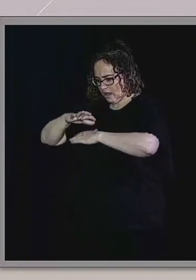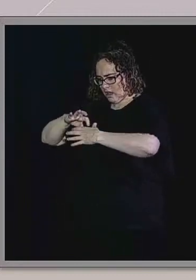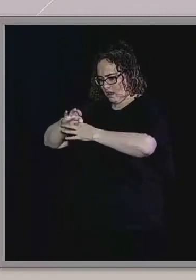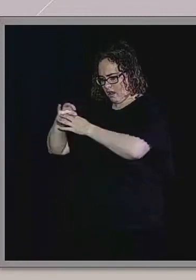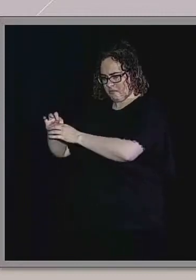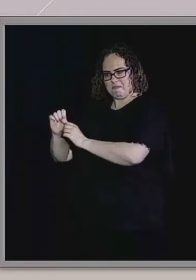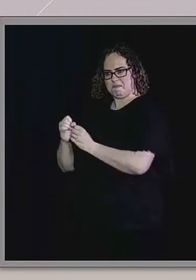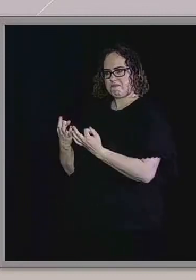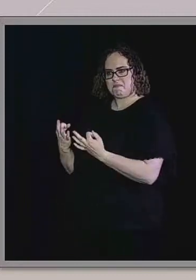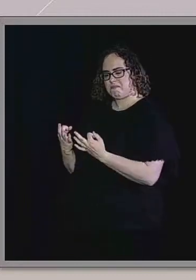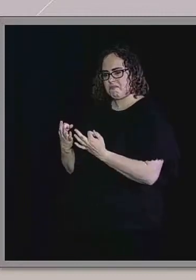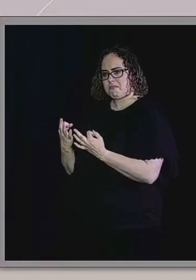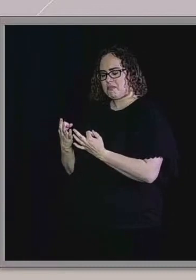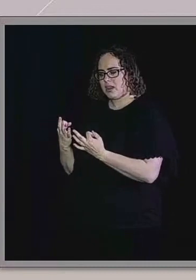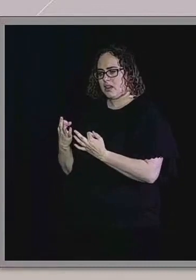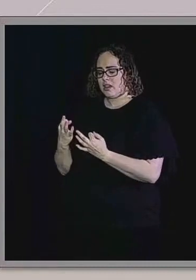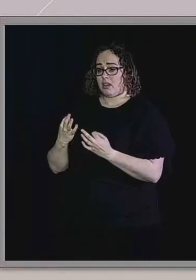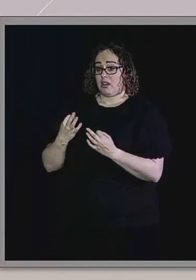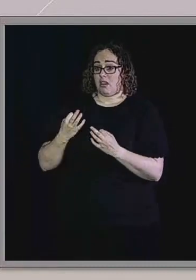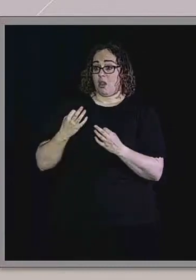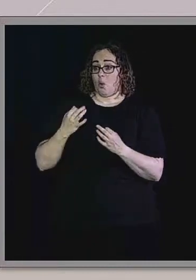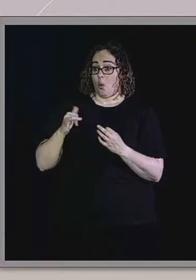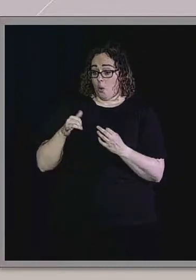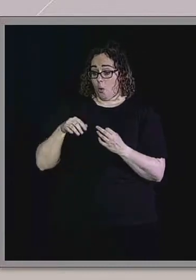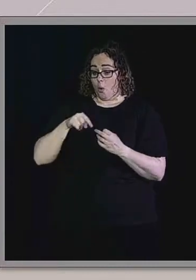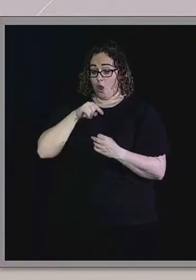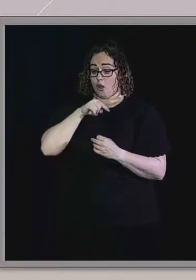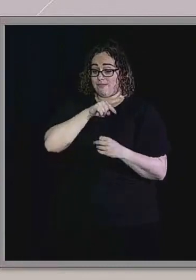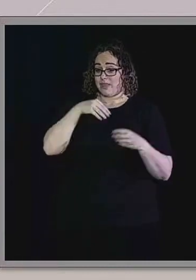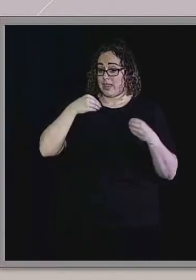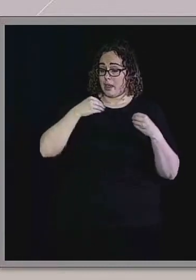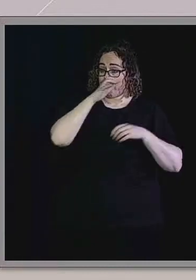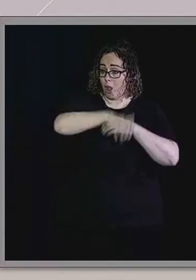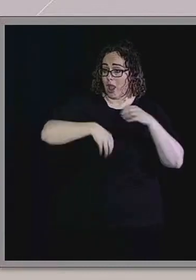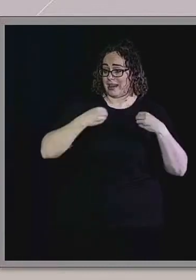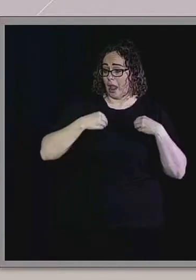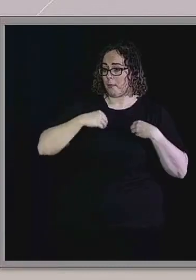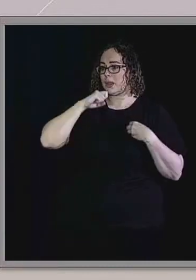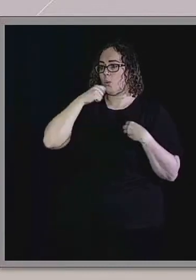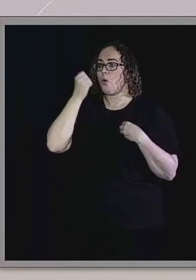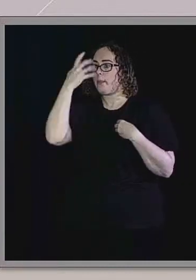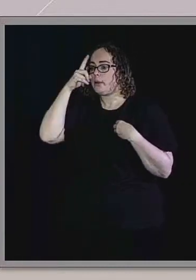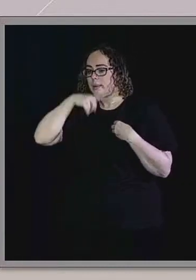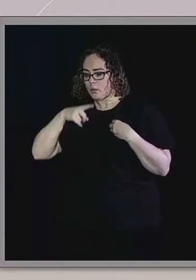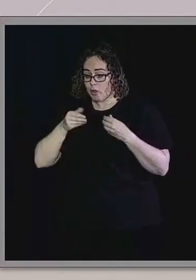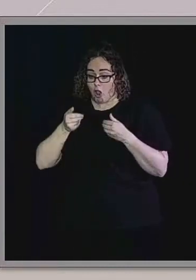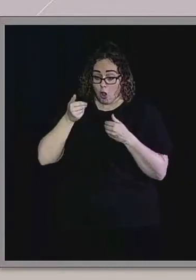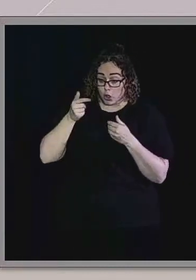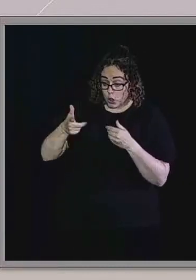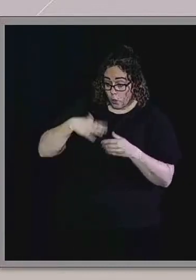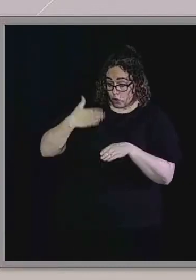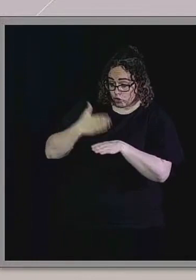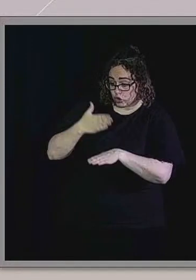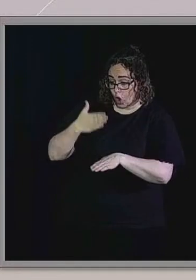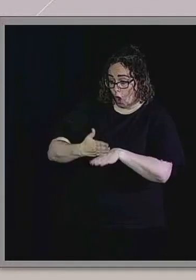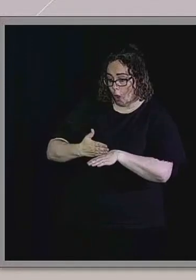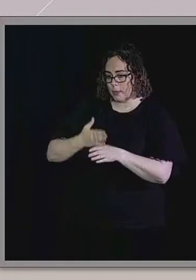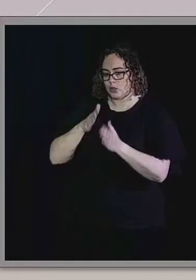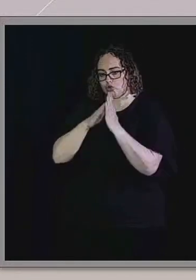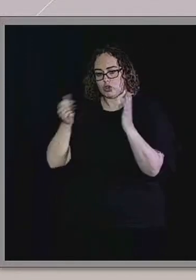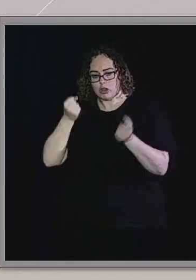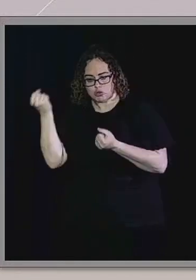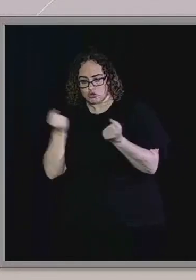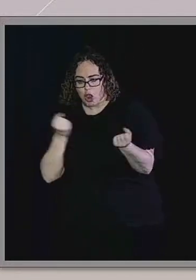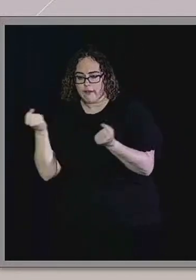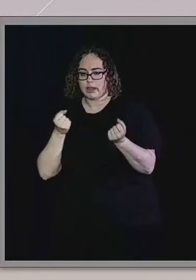job, driving a mining truck or whatever, but we're not really interested in supporting you in what you want to do